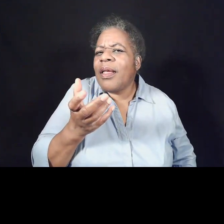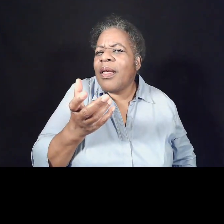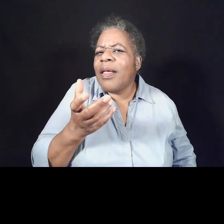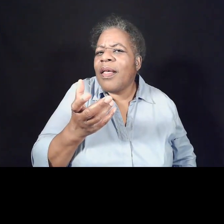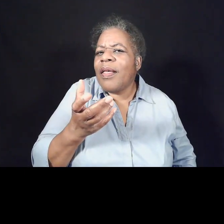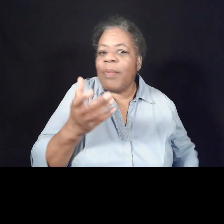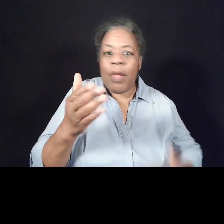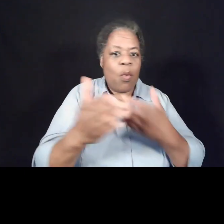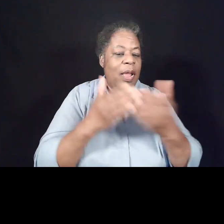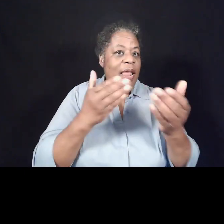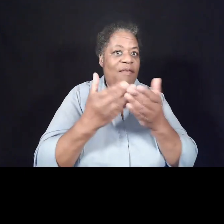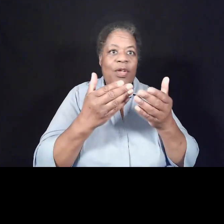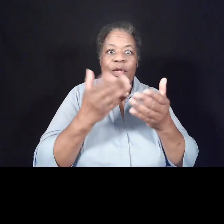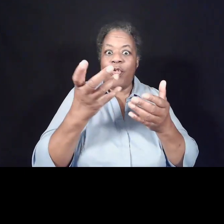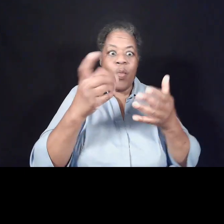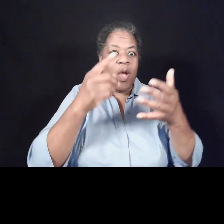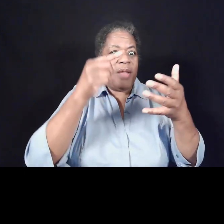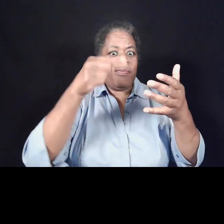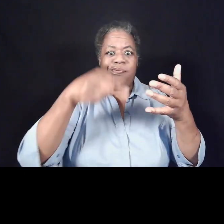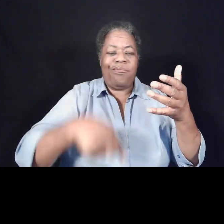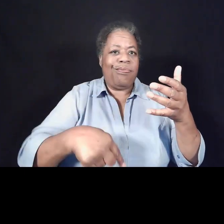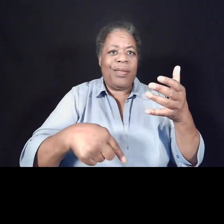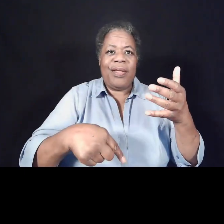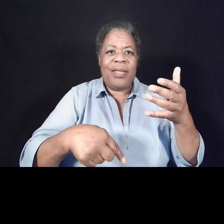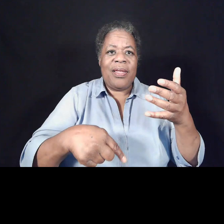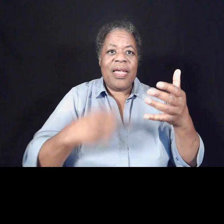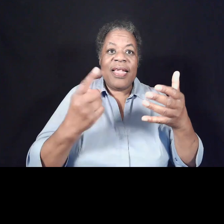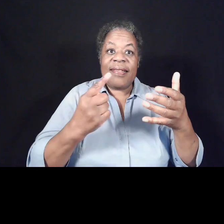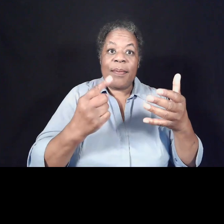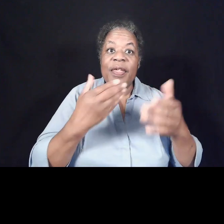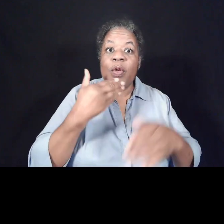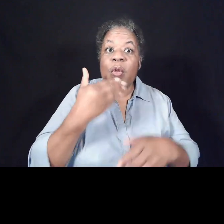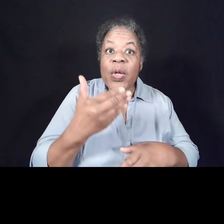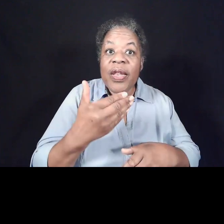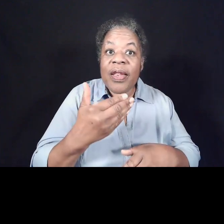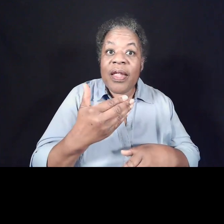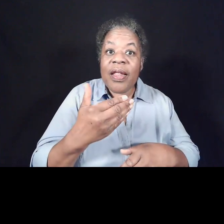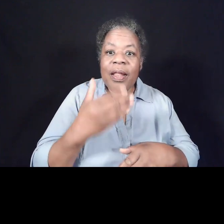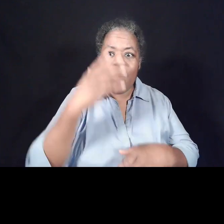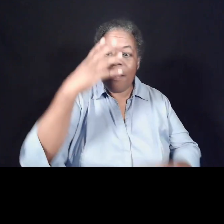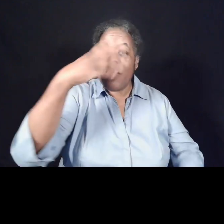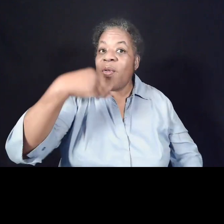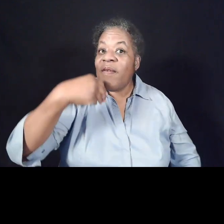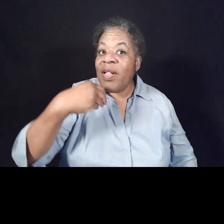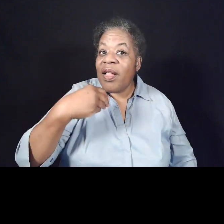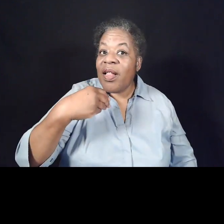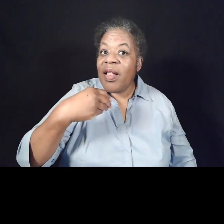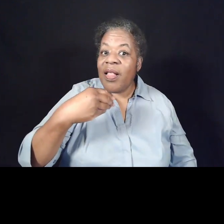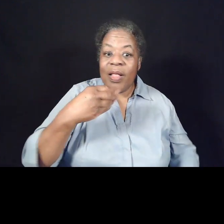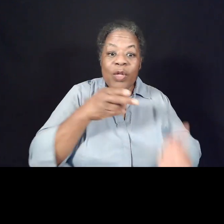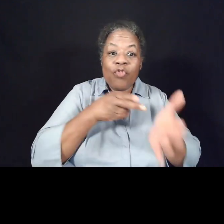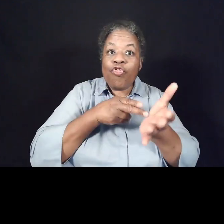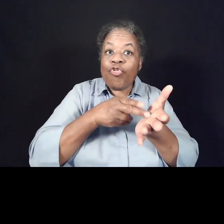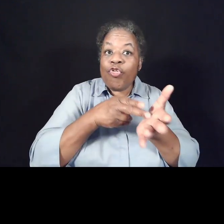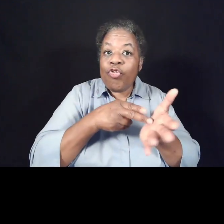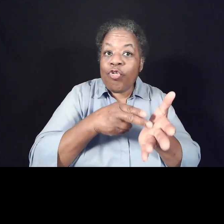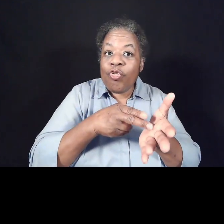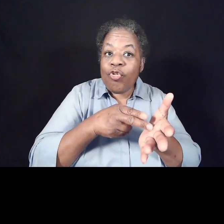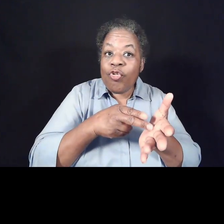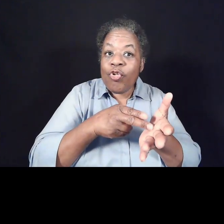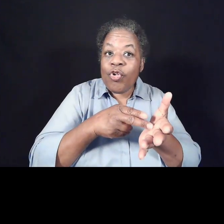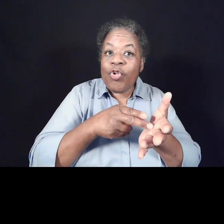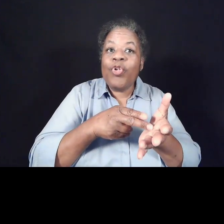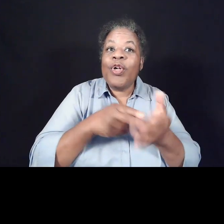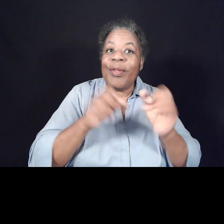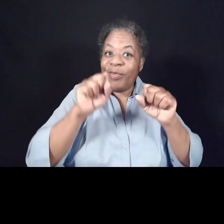Whatever it is, if it's something good and beautiful and true, you can